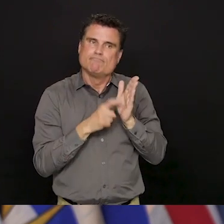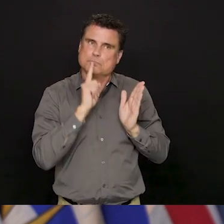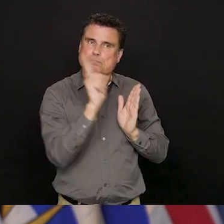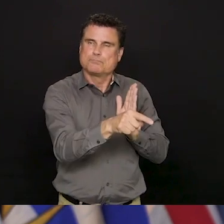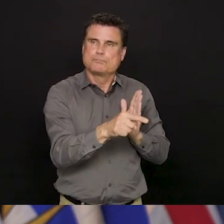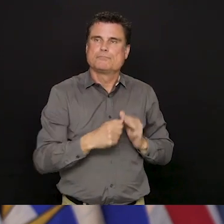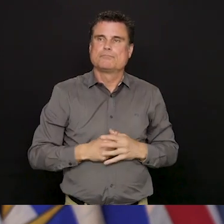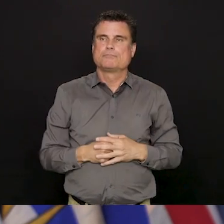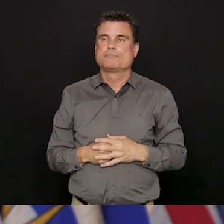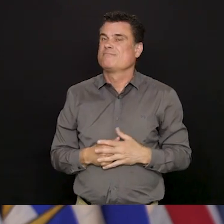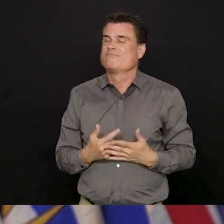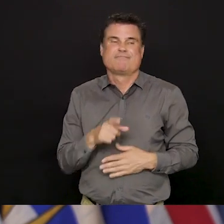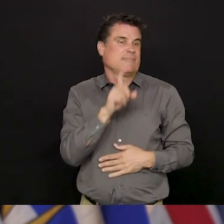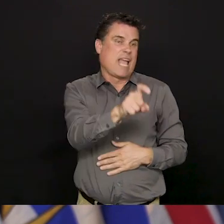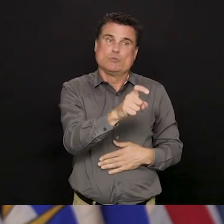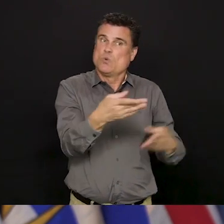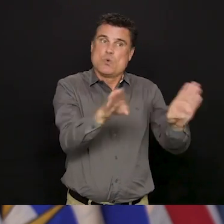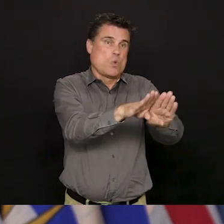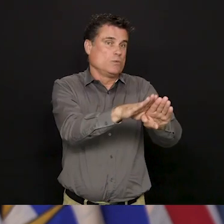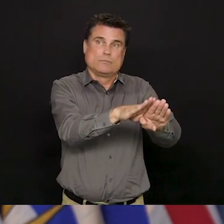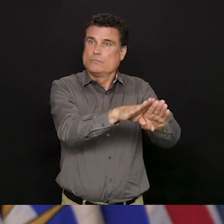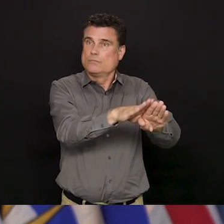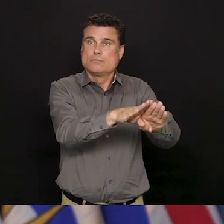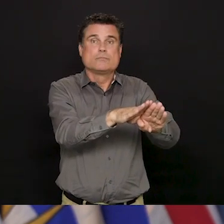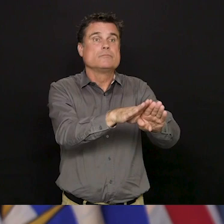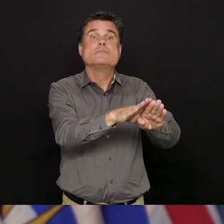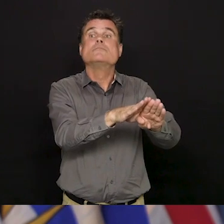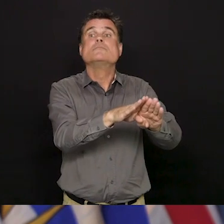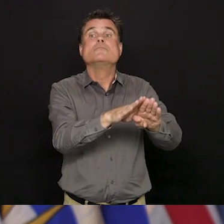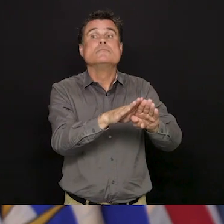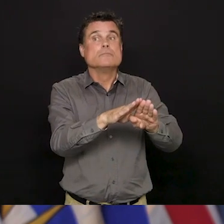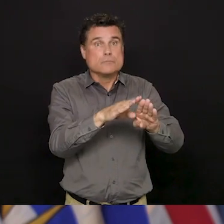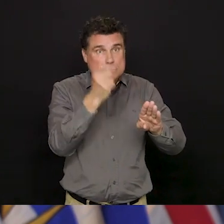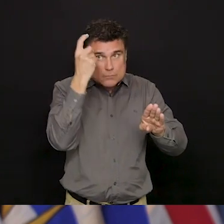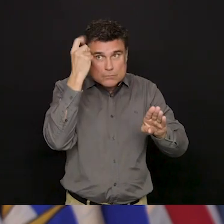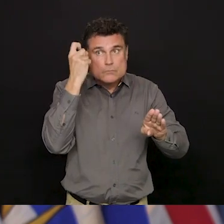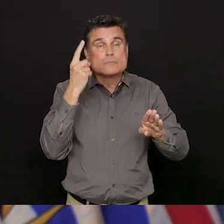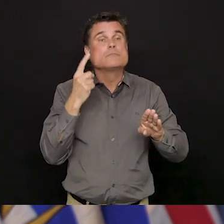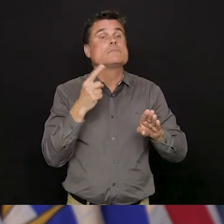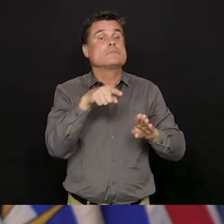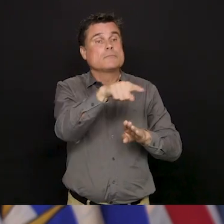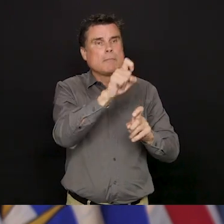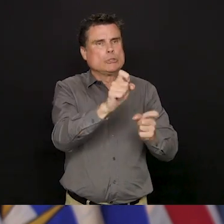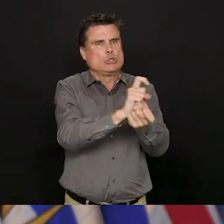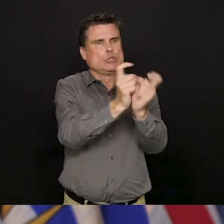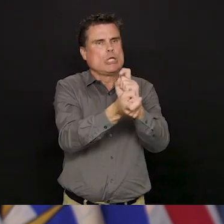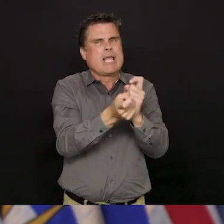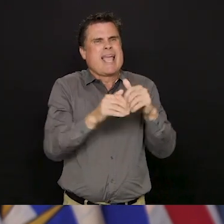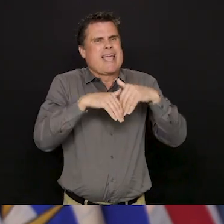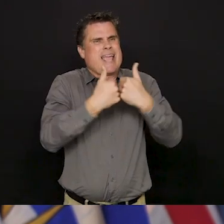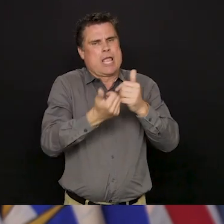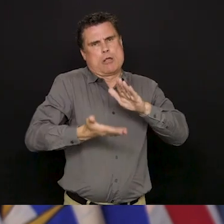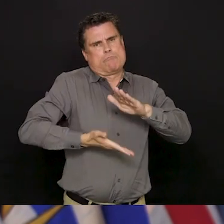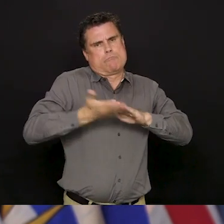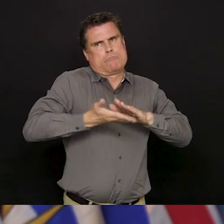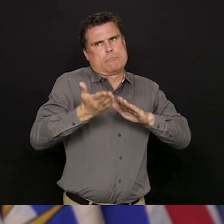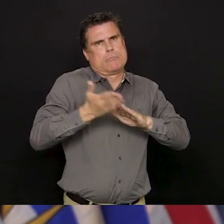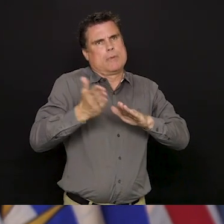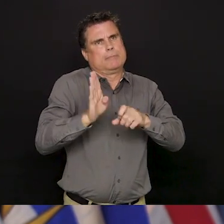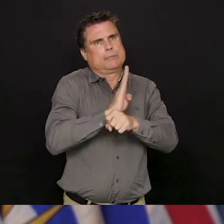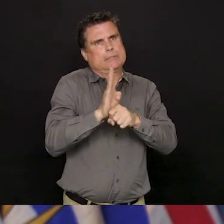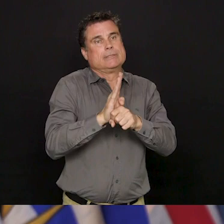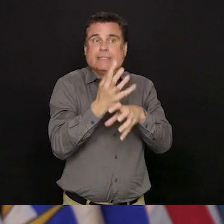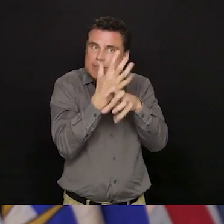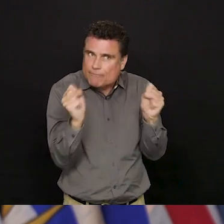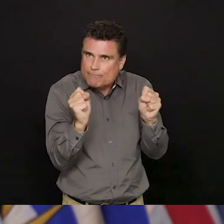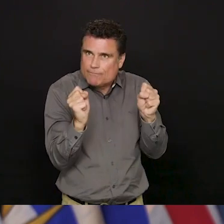that facility. So those are things that are ongoing. In addition, Vancouver Coastal is doing the investigation, and I should say in